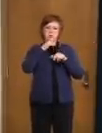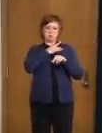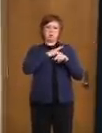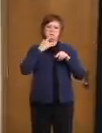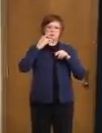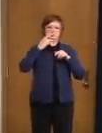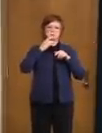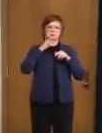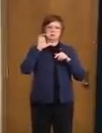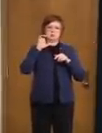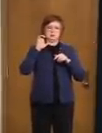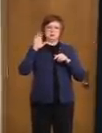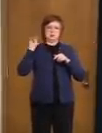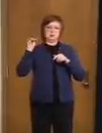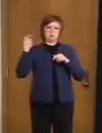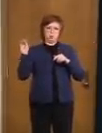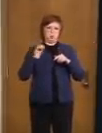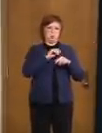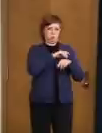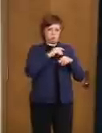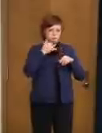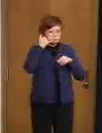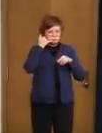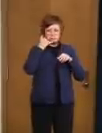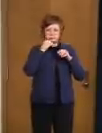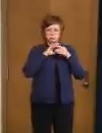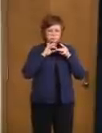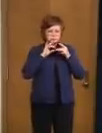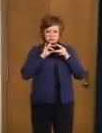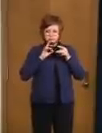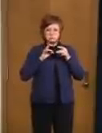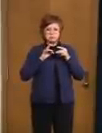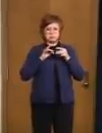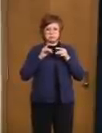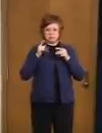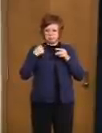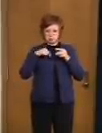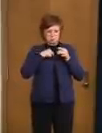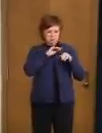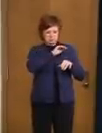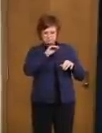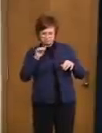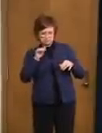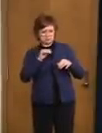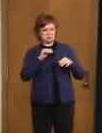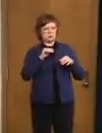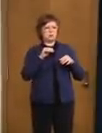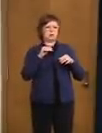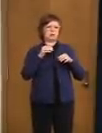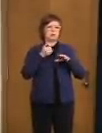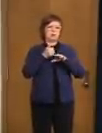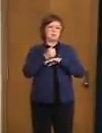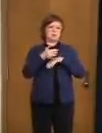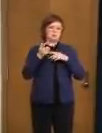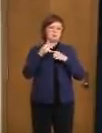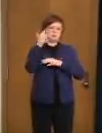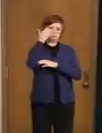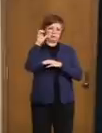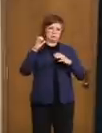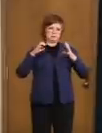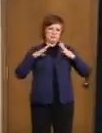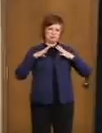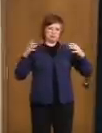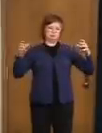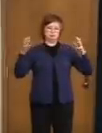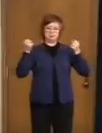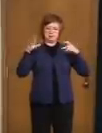happened over the holidays. But then what do we do with high case numbers going forwards? Again, I think